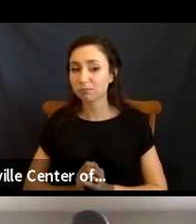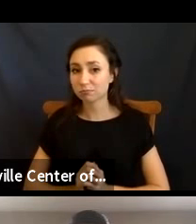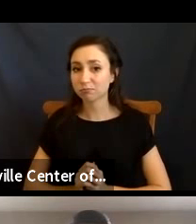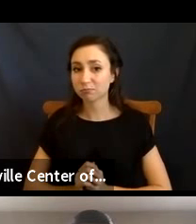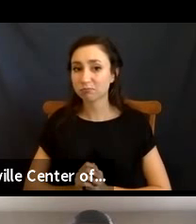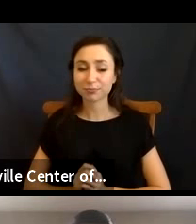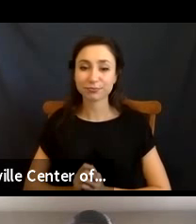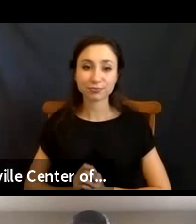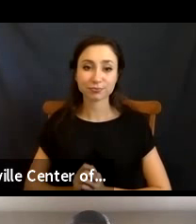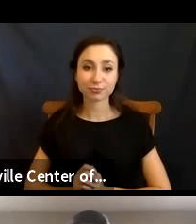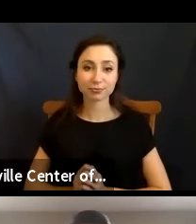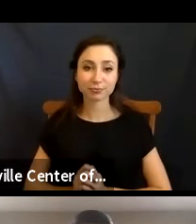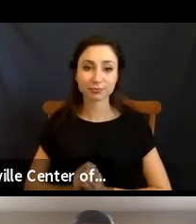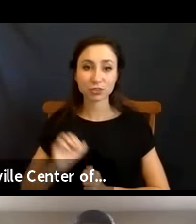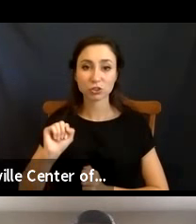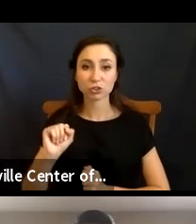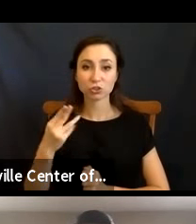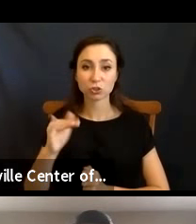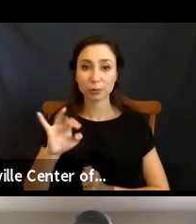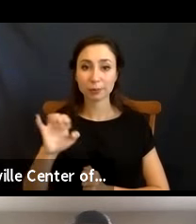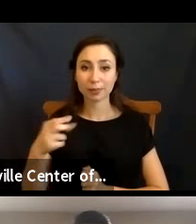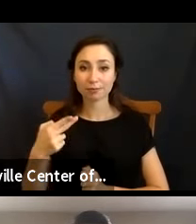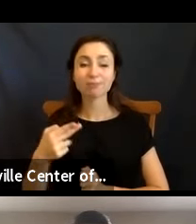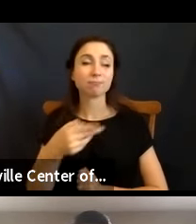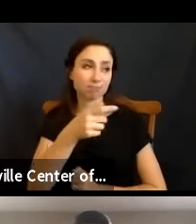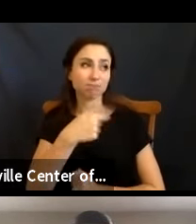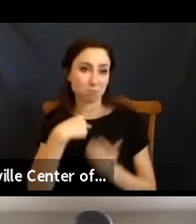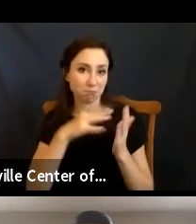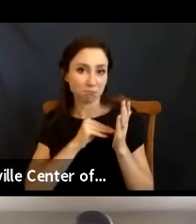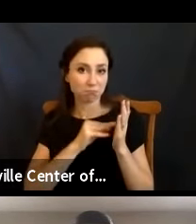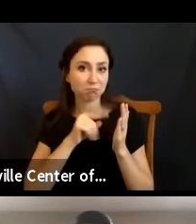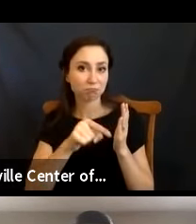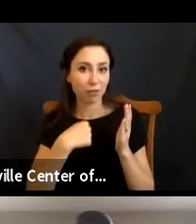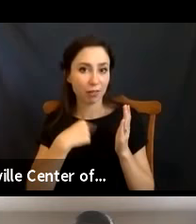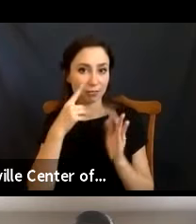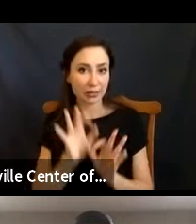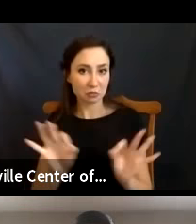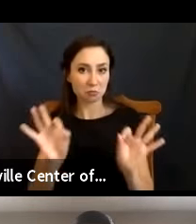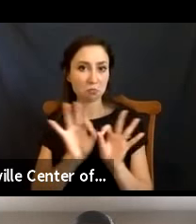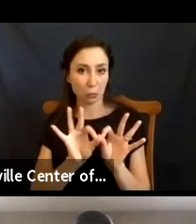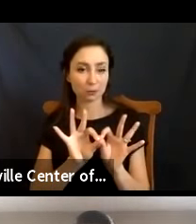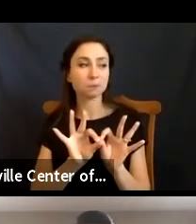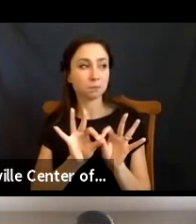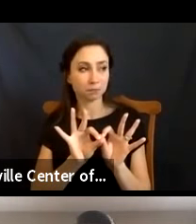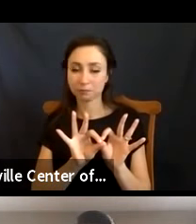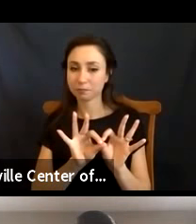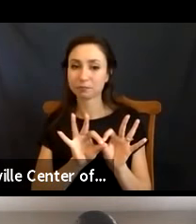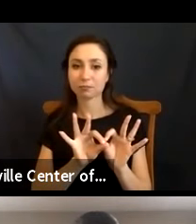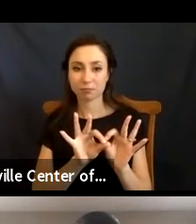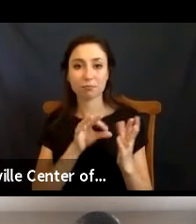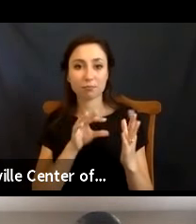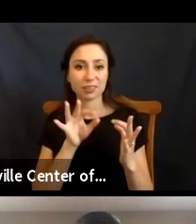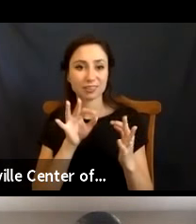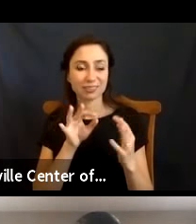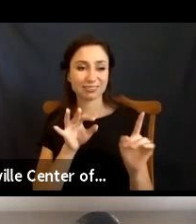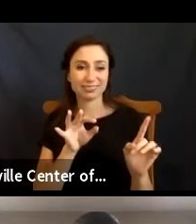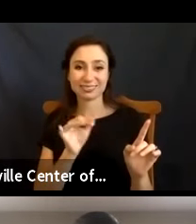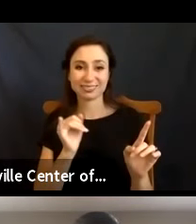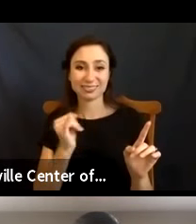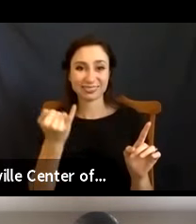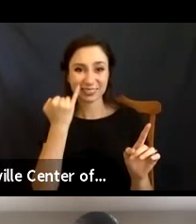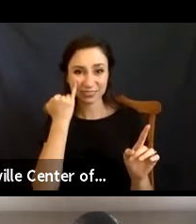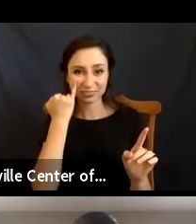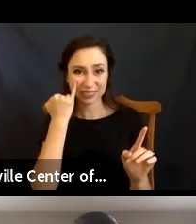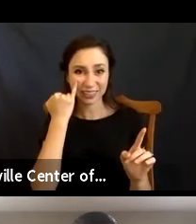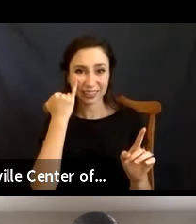Yeah, and I would echo that. I think it's important that, as we've said, that anybody who is seriously kind